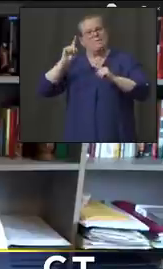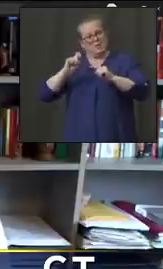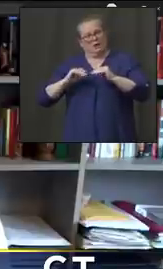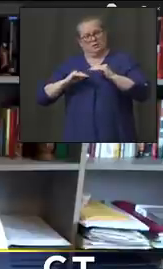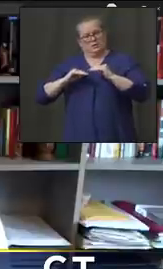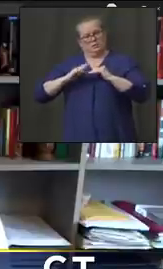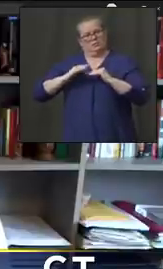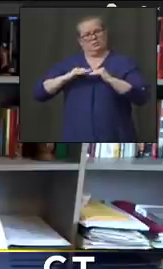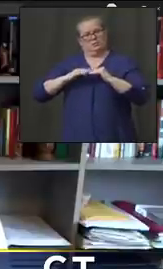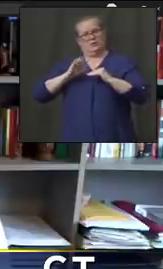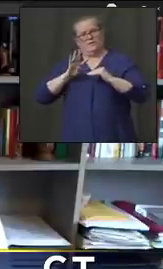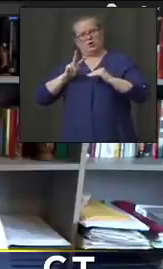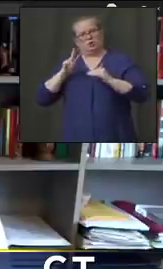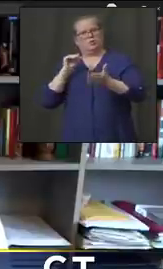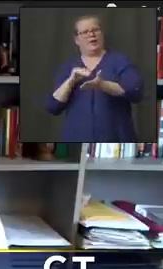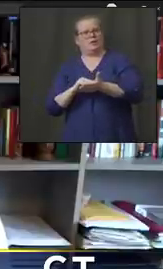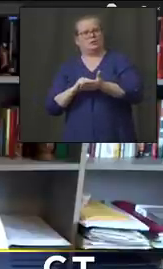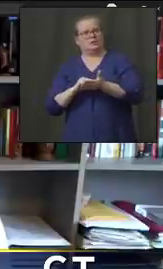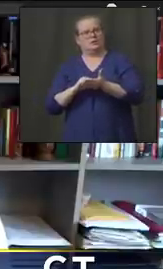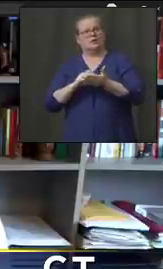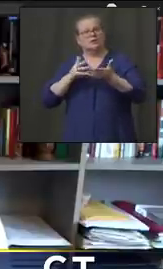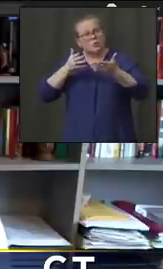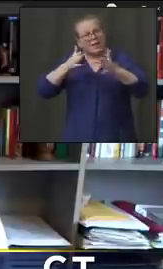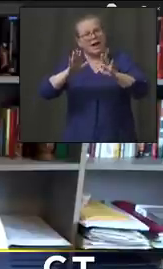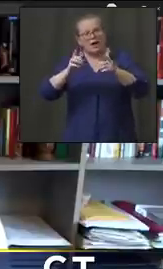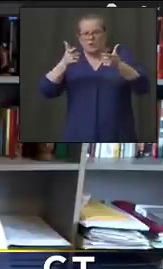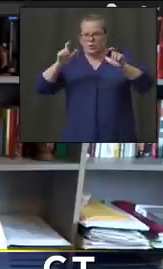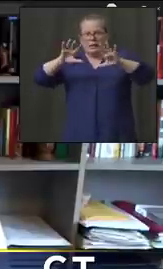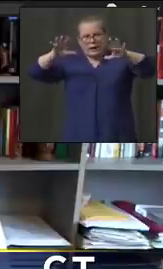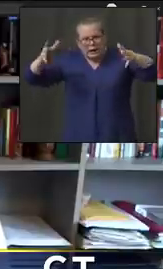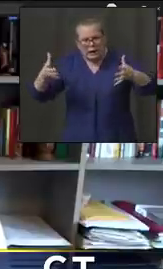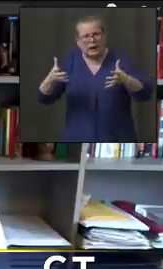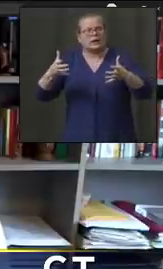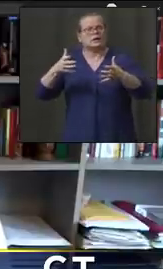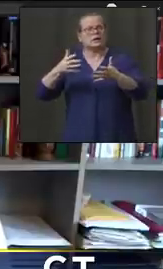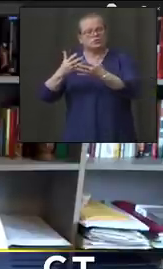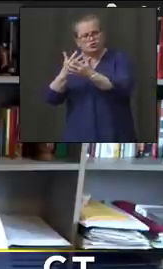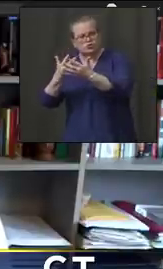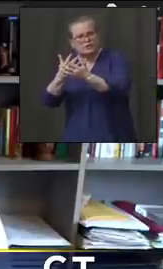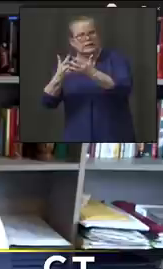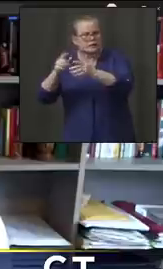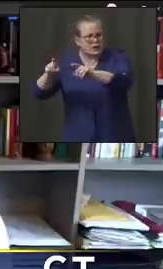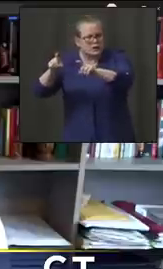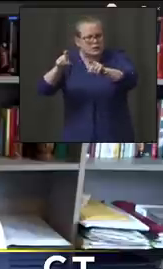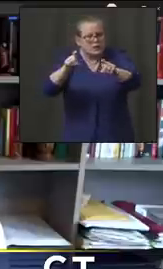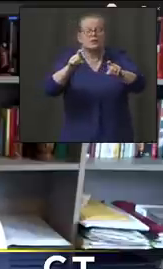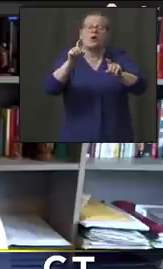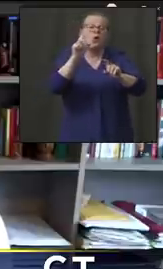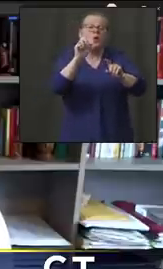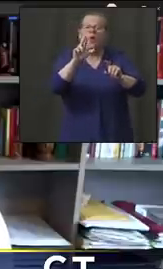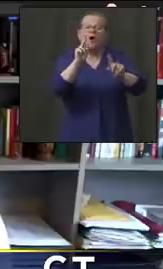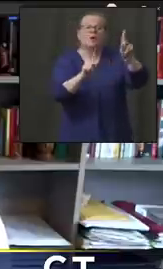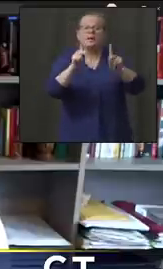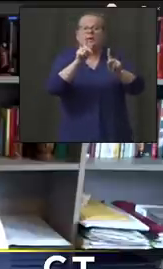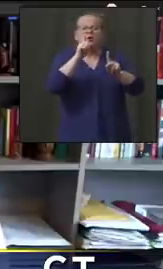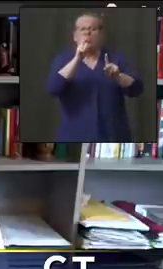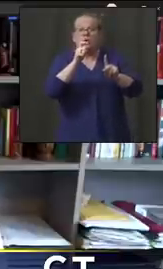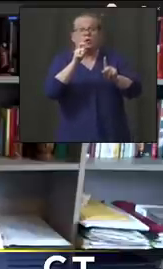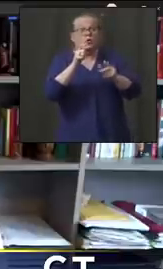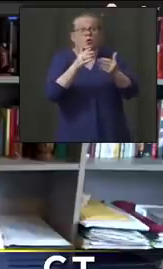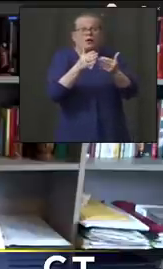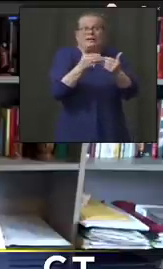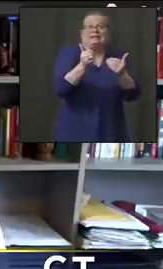of the mass, screening or the screening of vulnerable populations. And these are the healthcare workers, the first